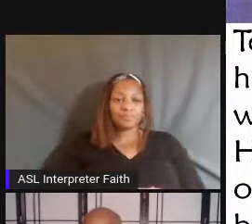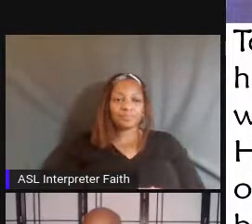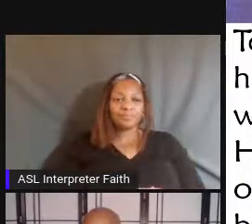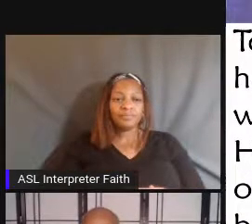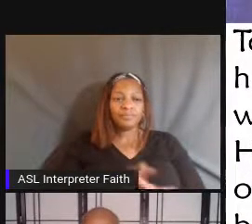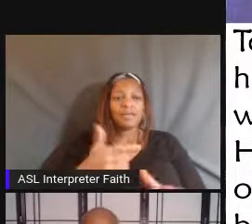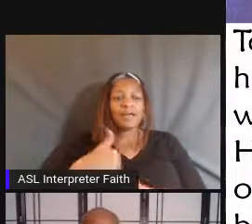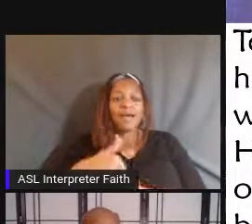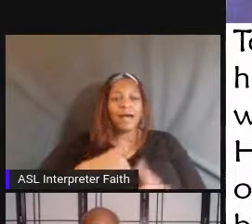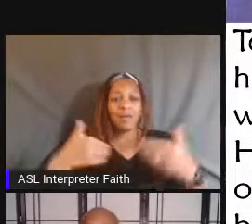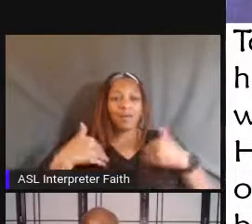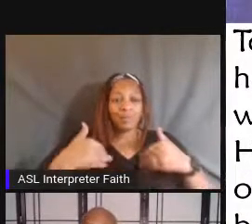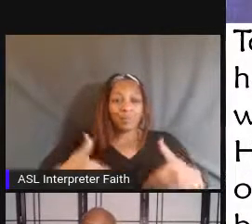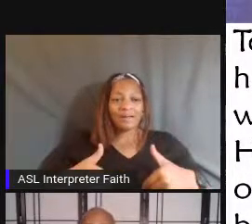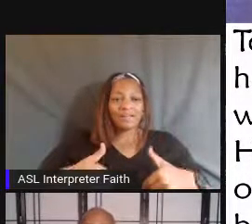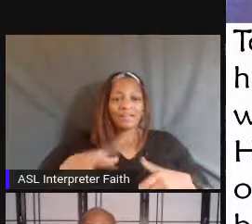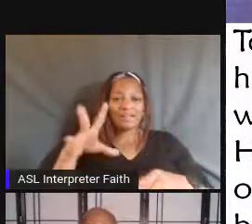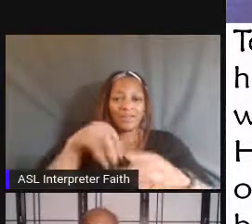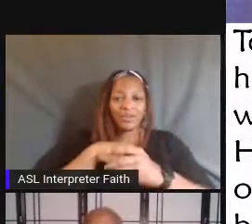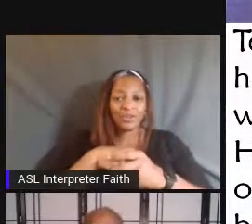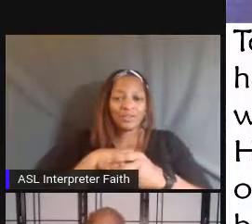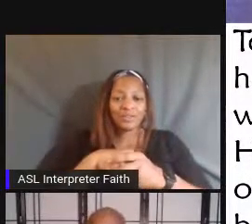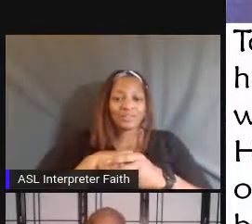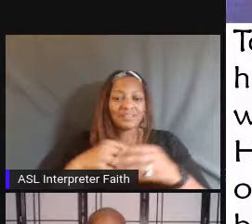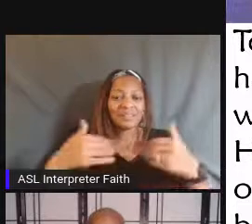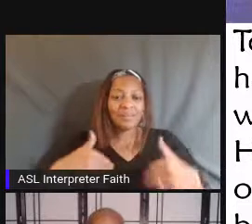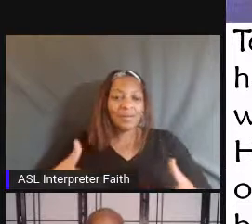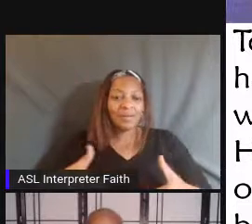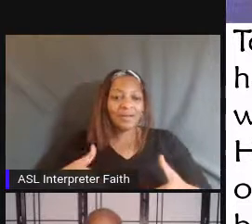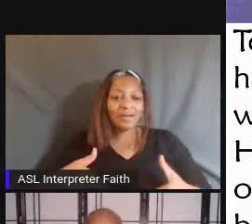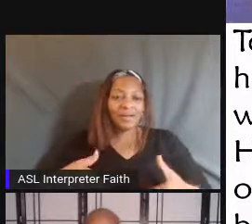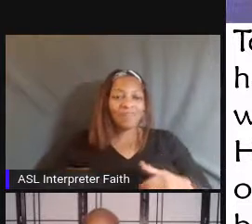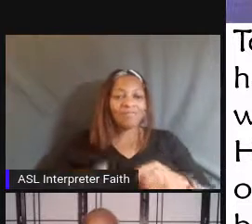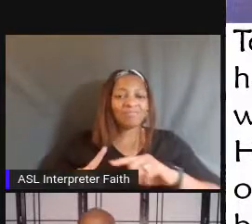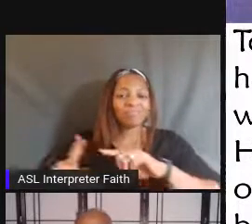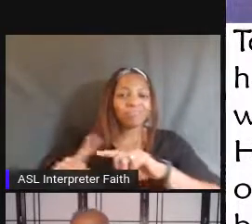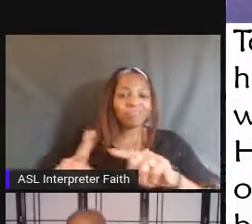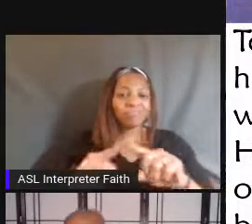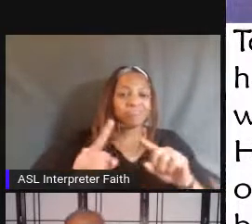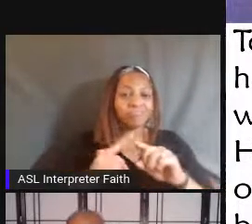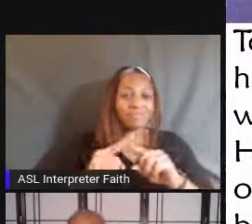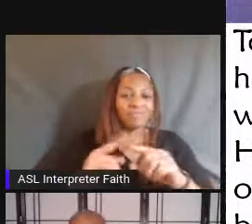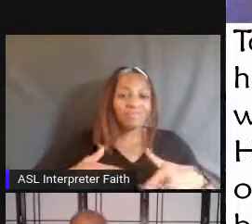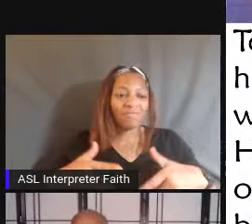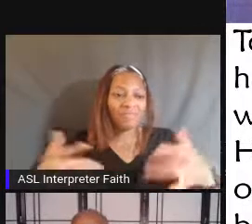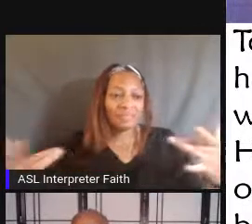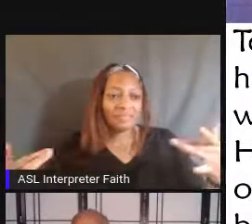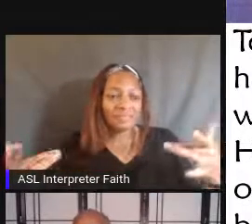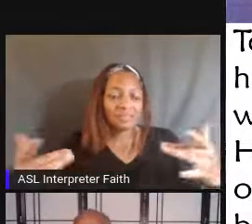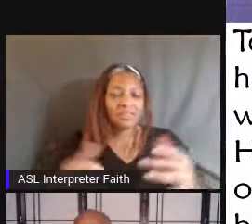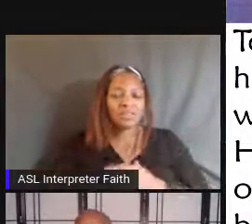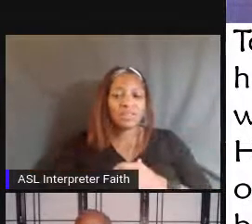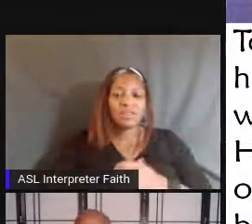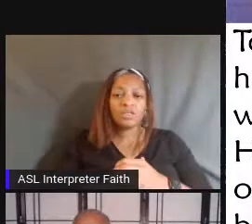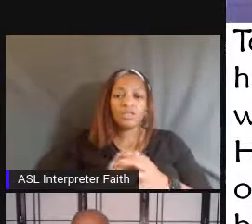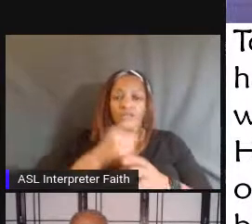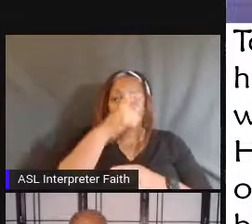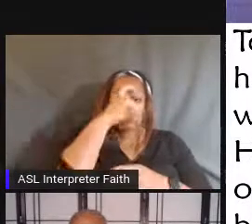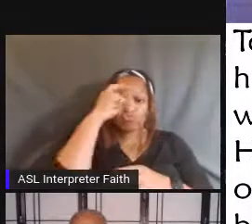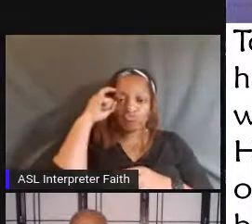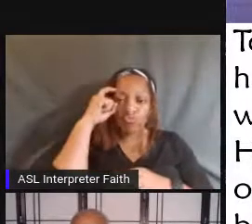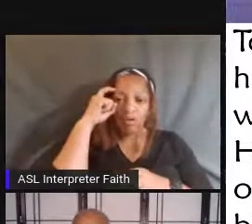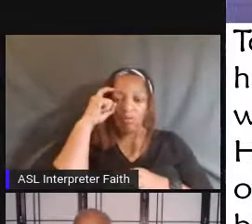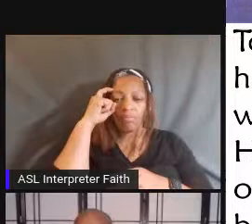Our bodies, including the body of our affairs. Remember the traumas that we learn, that we